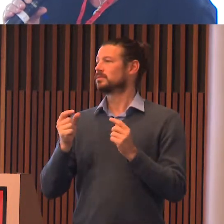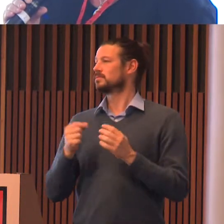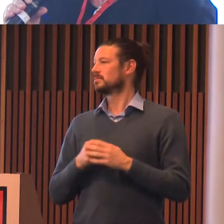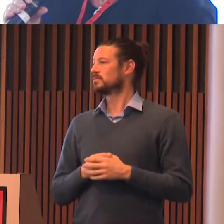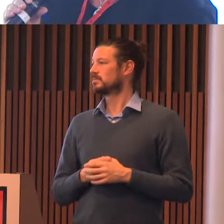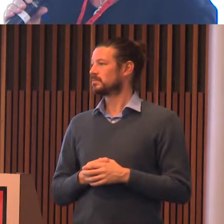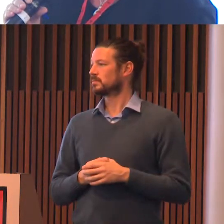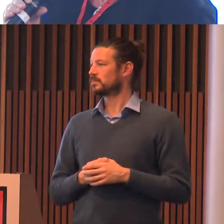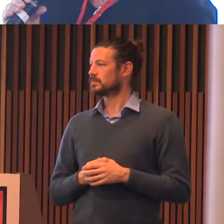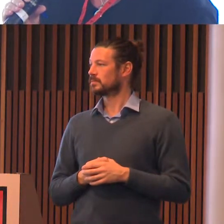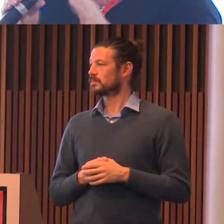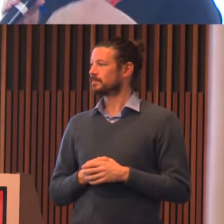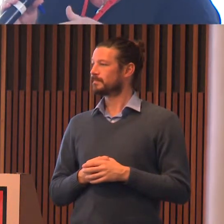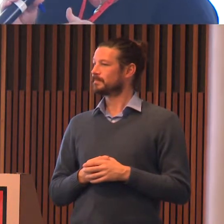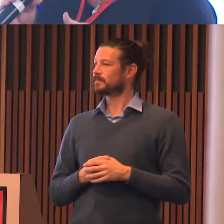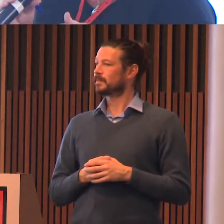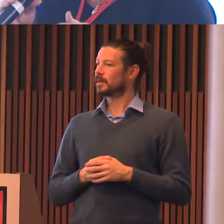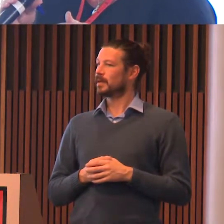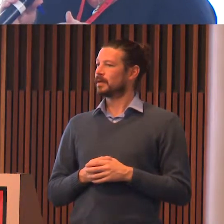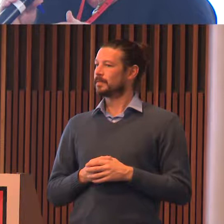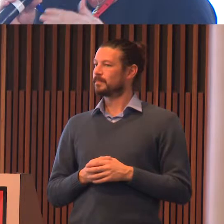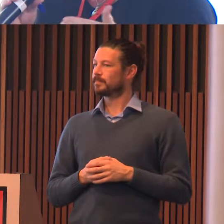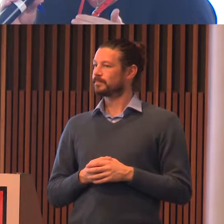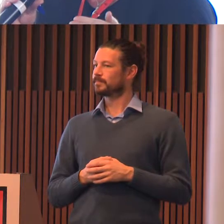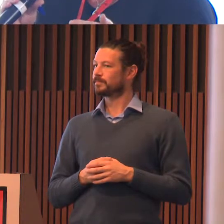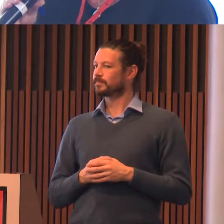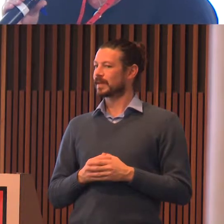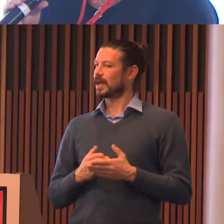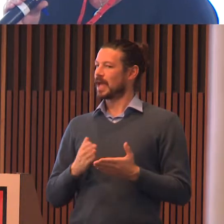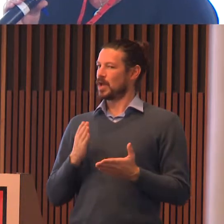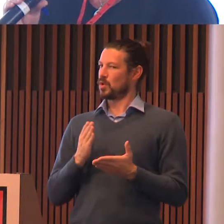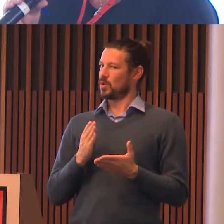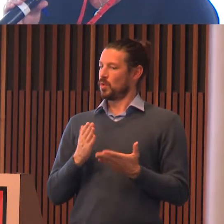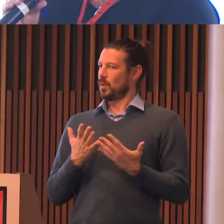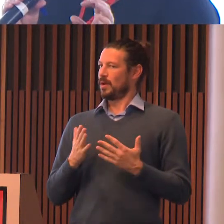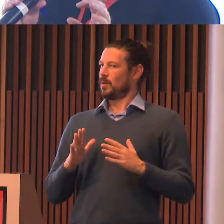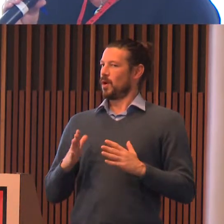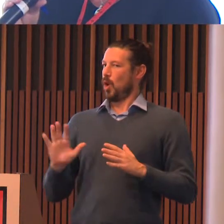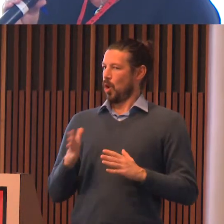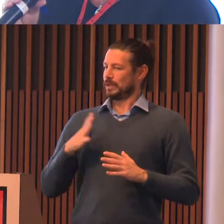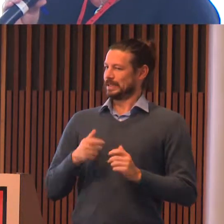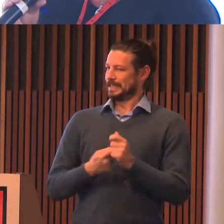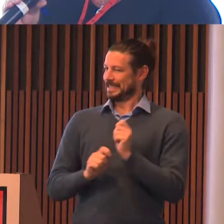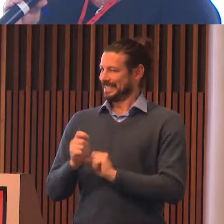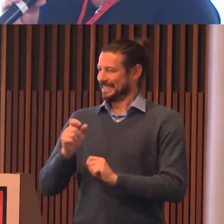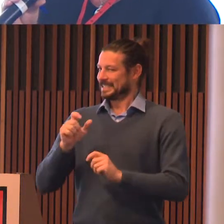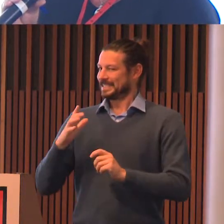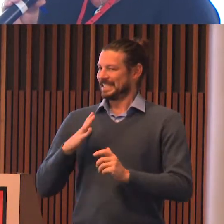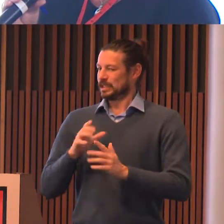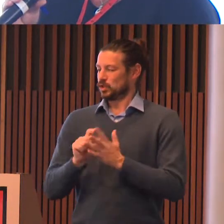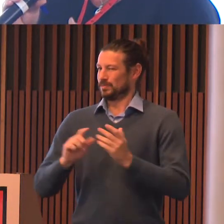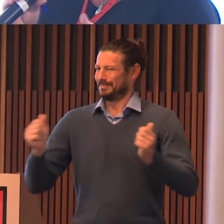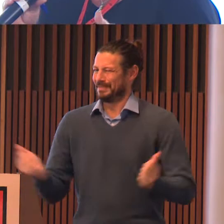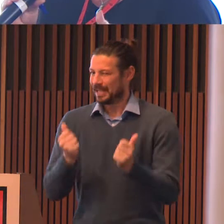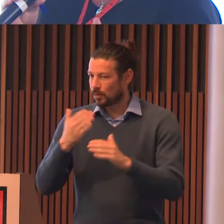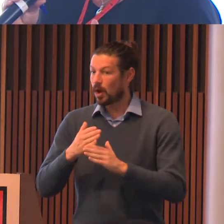and it can't be underestimated, how much needs to be done and how important it is that we